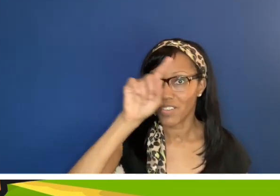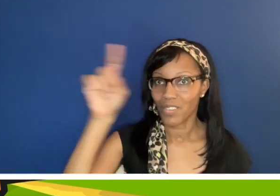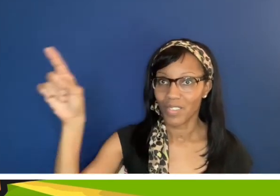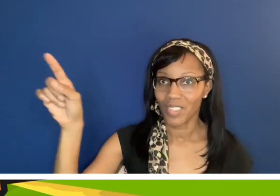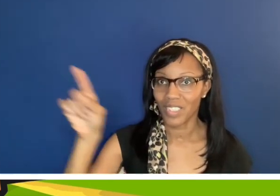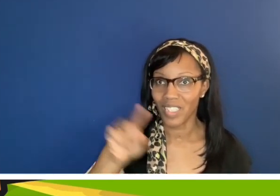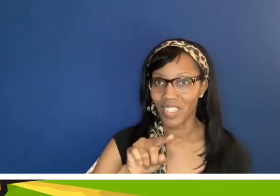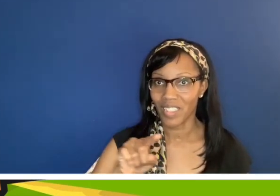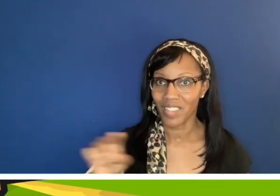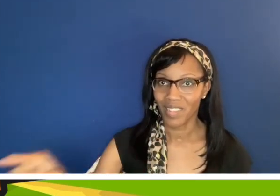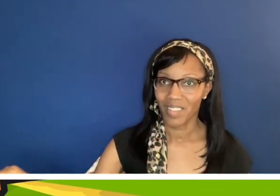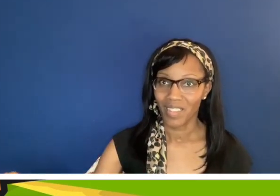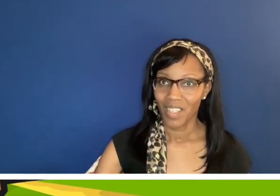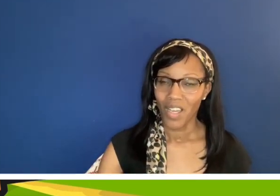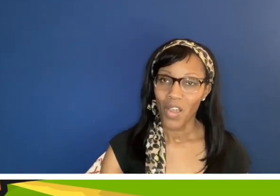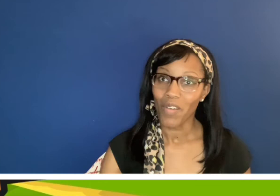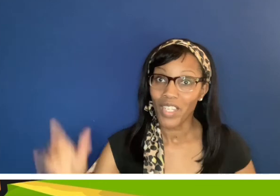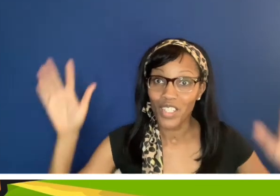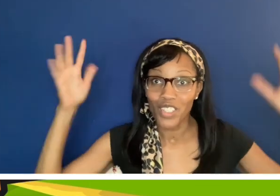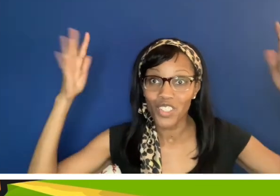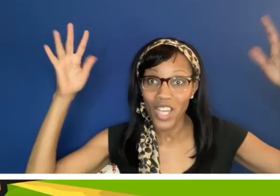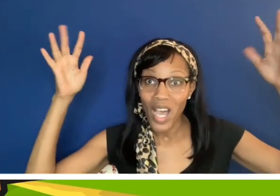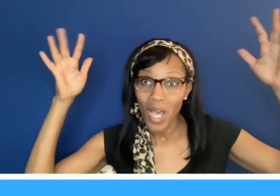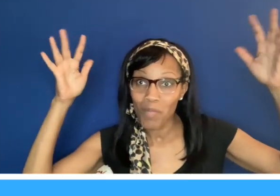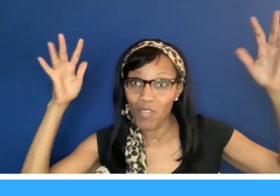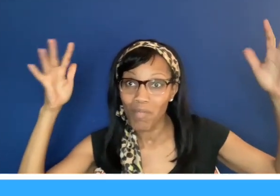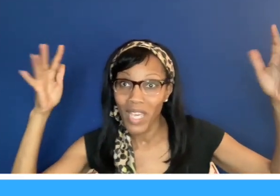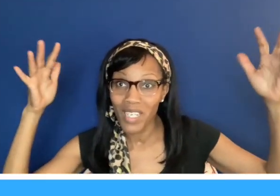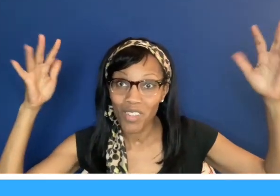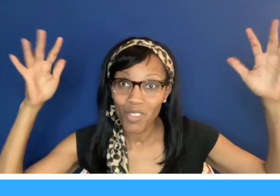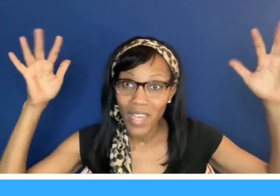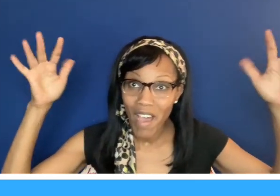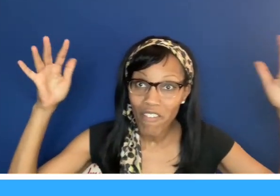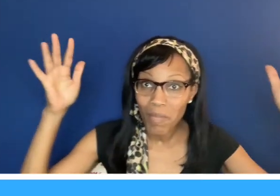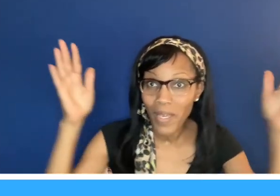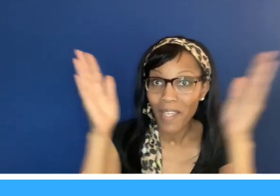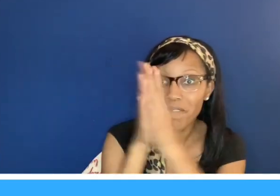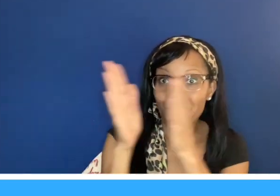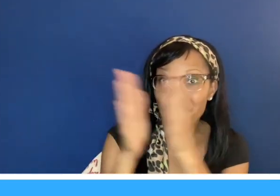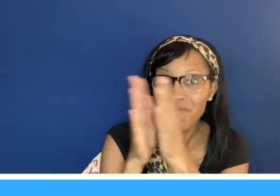air. Z. All right, good job. You made it through the alphabet.